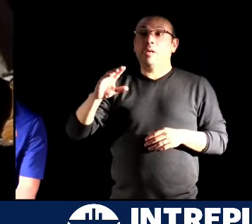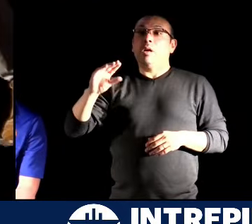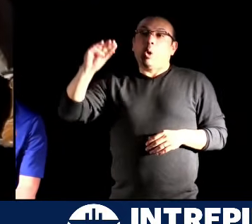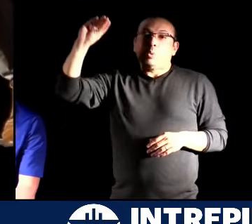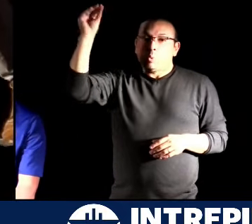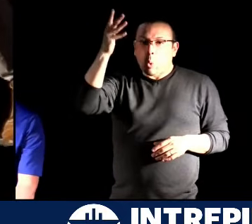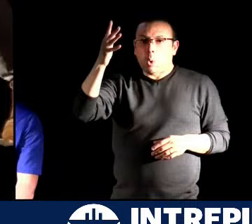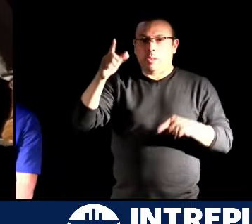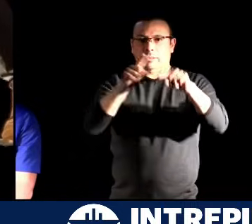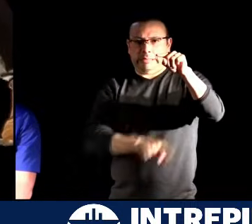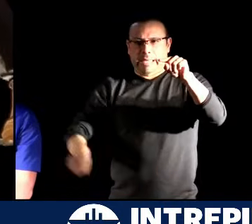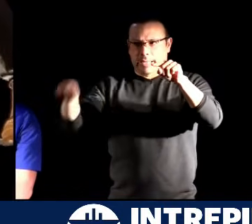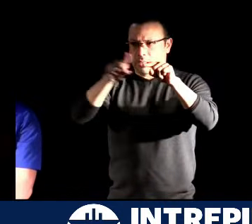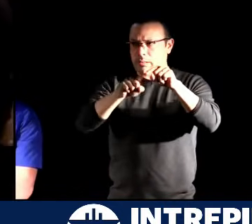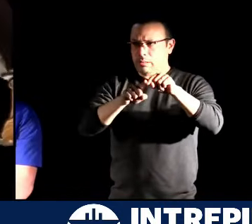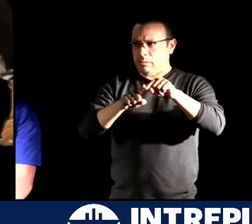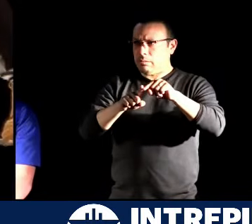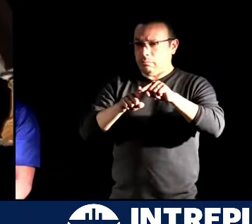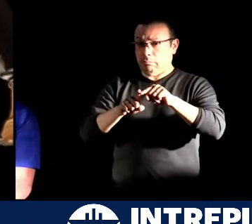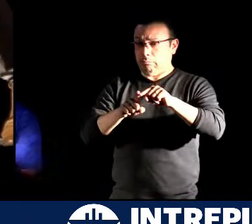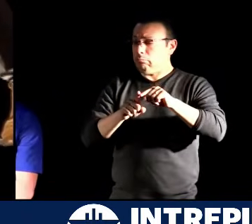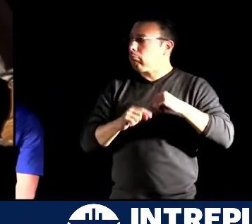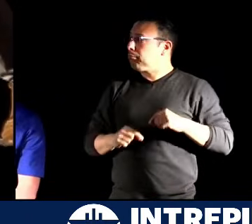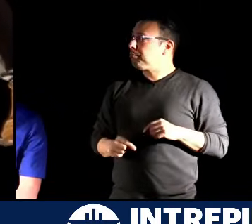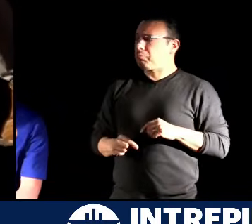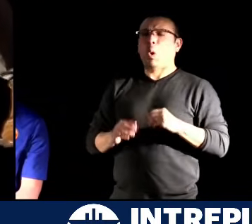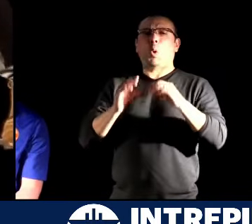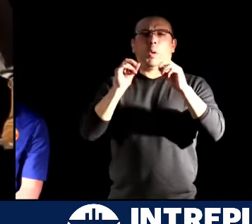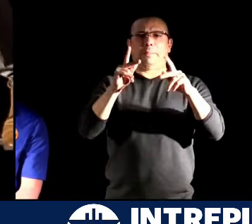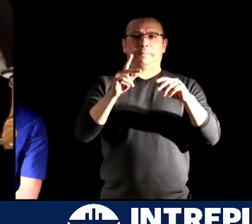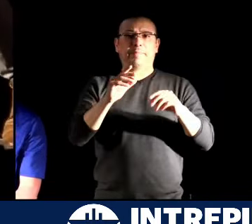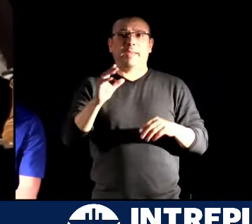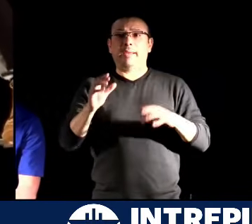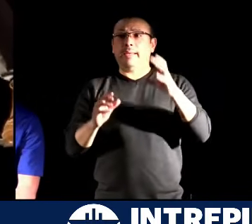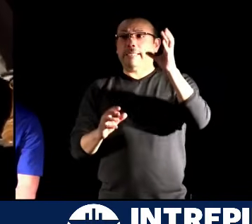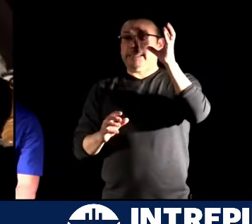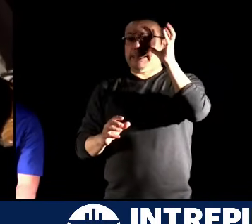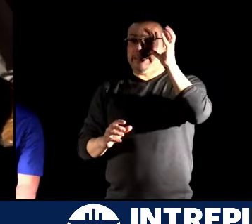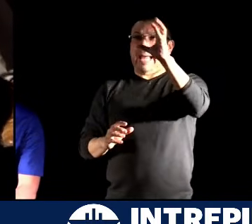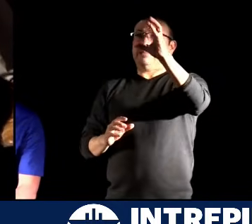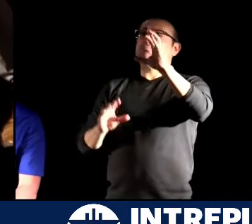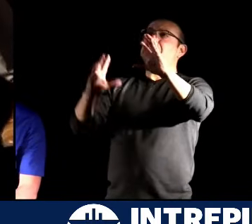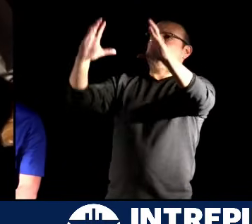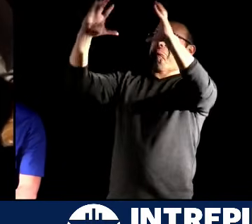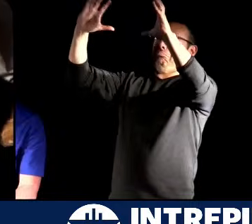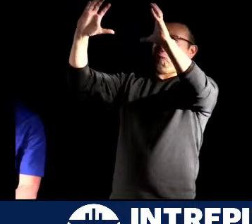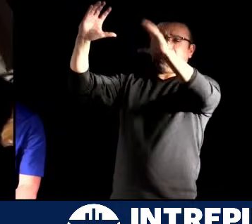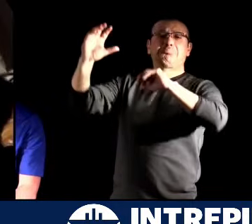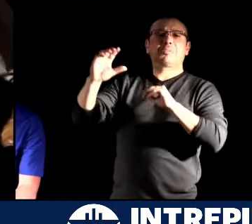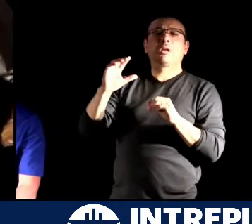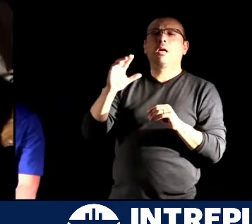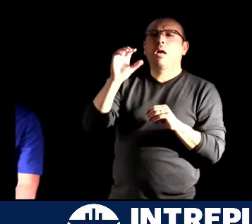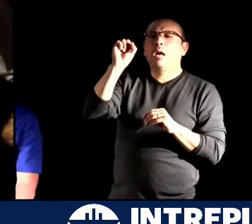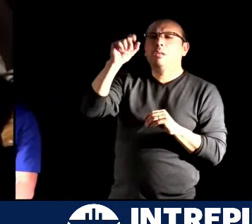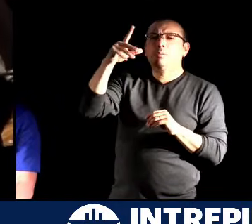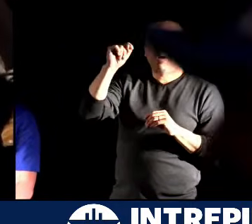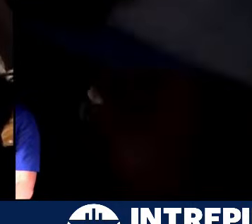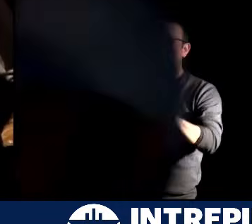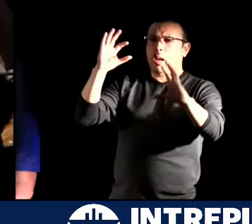So when we are at the minimum, when you look at the sun, you don't see too many sunspots. The sun